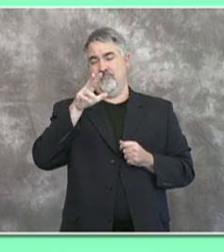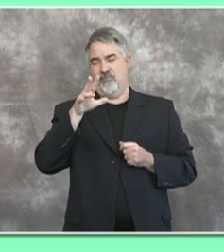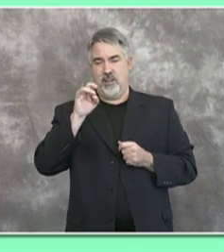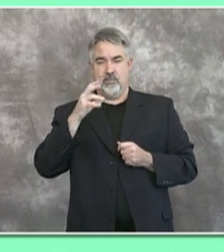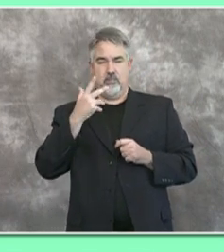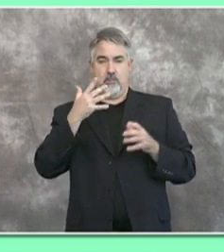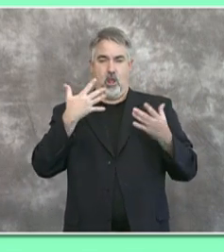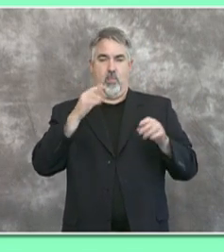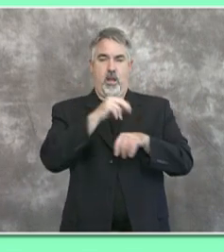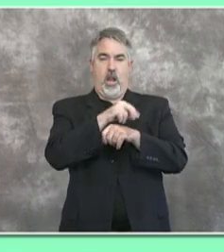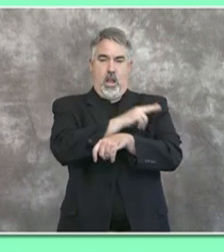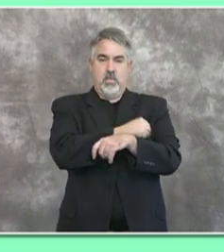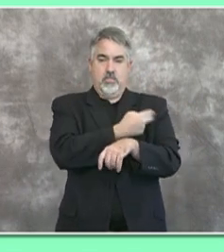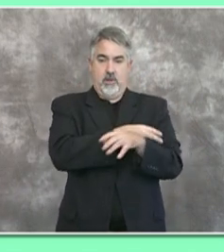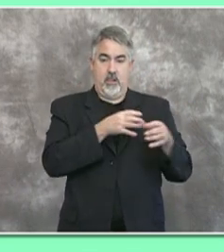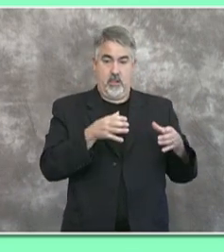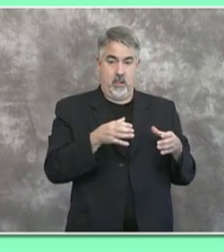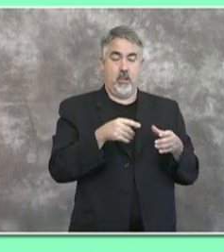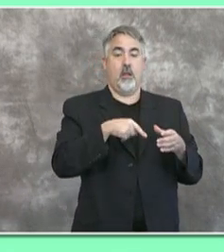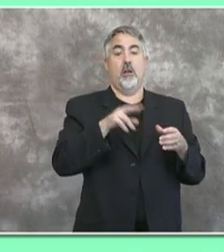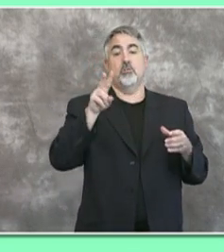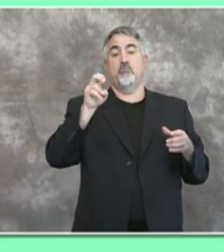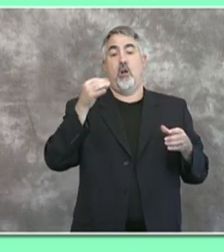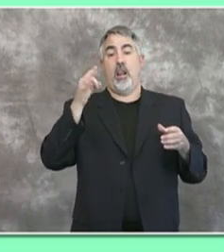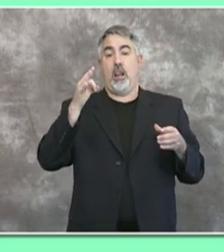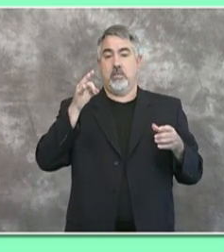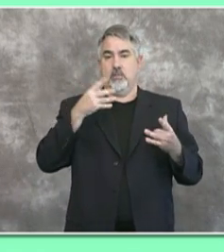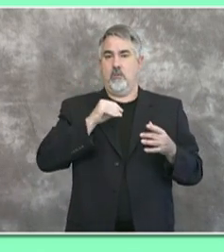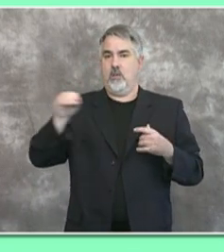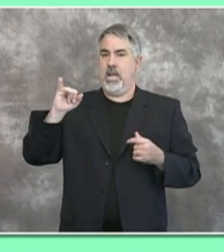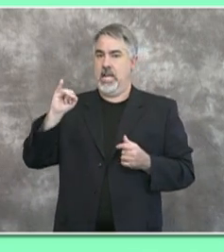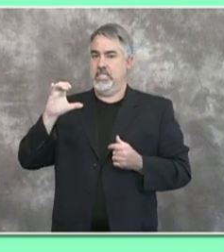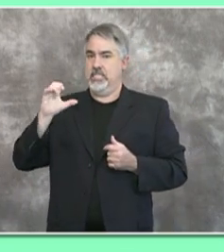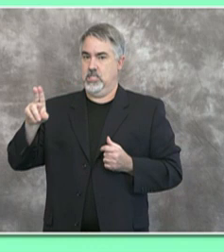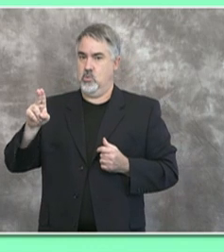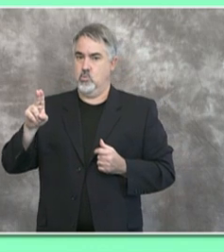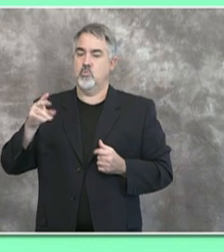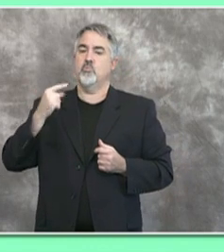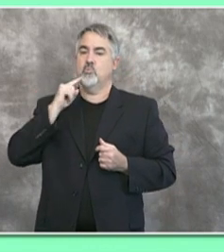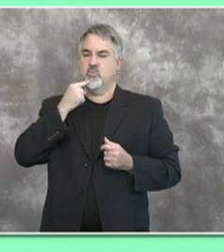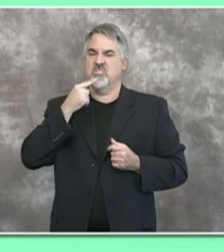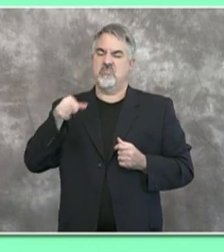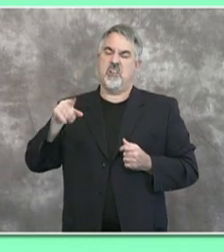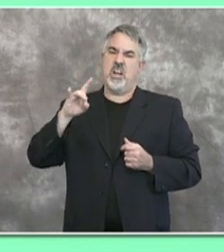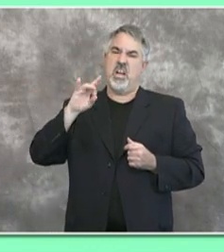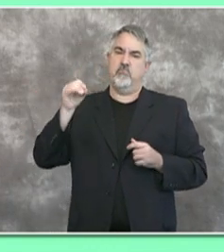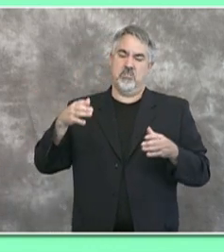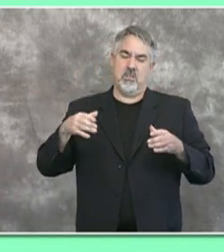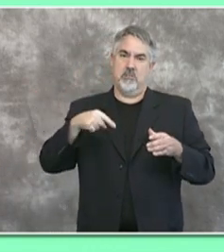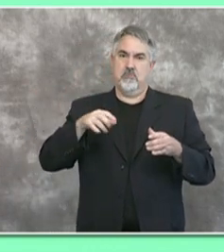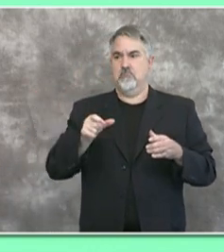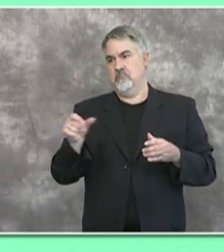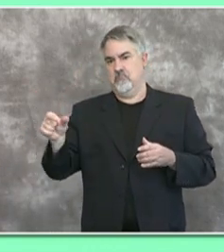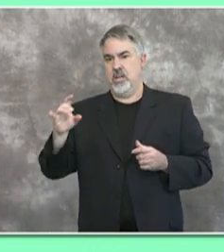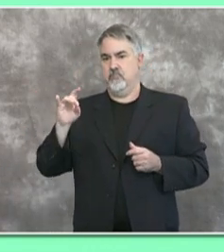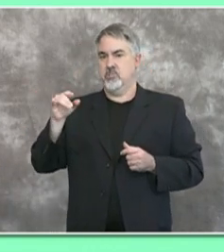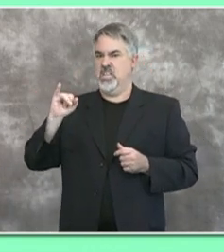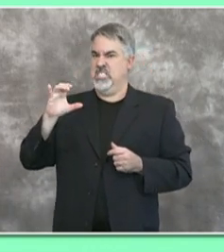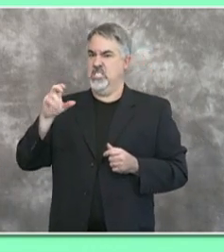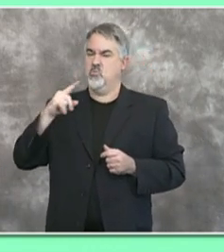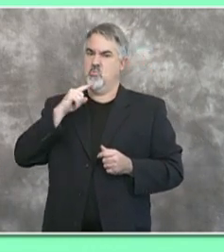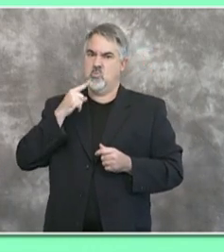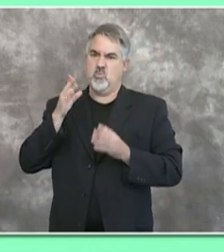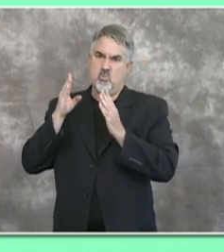the 658, 218, or 8% of the total number, have been admitted to the ICU, but this